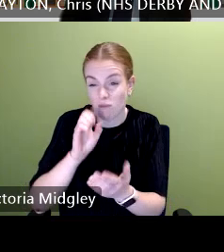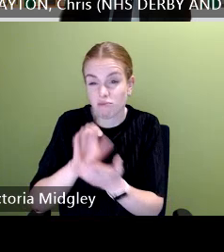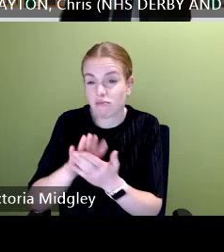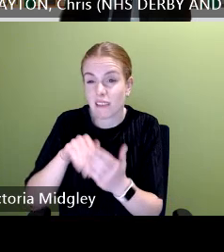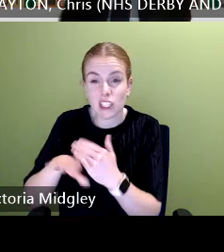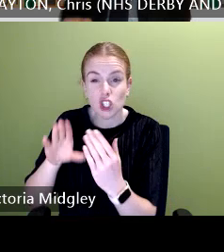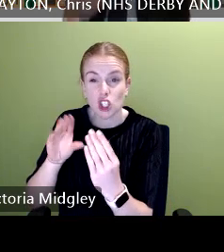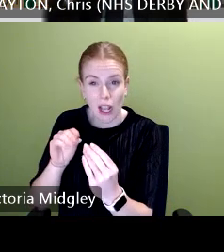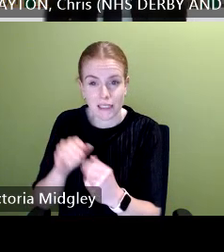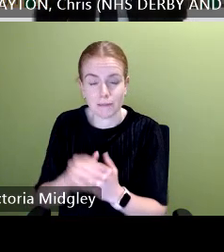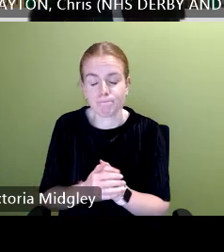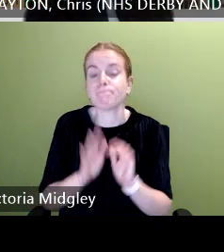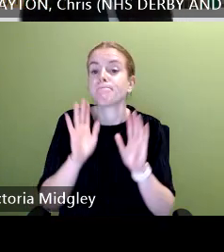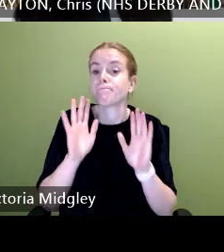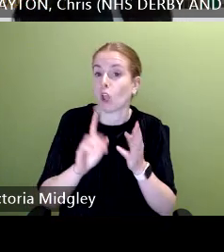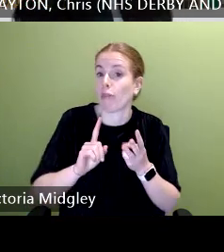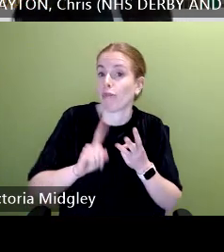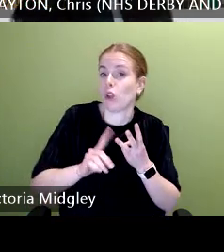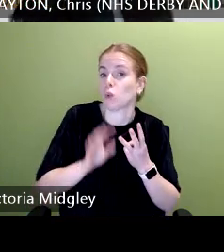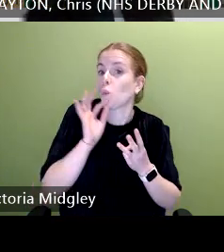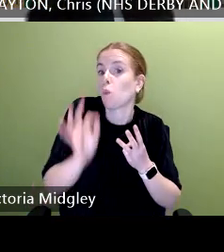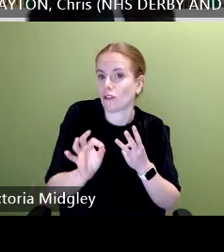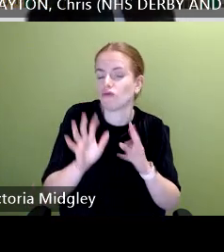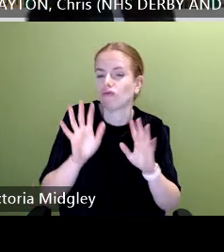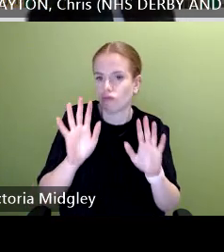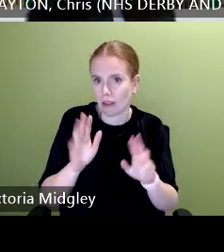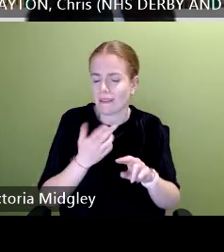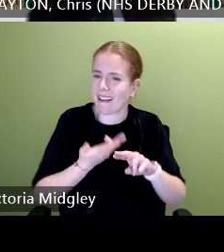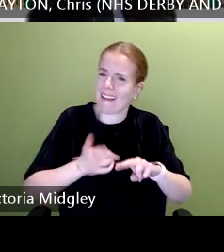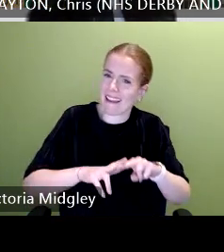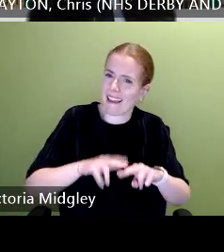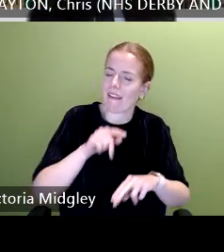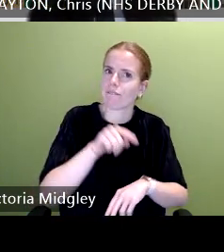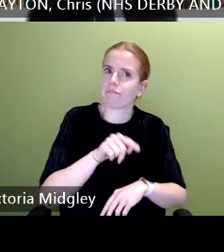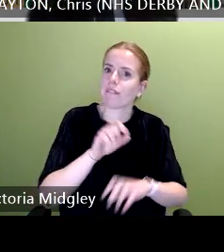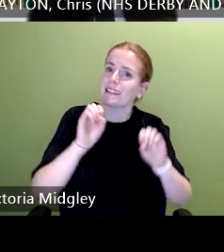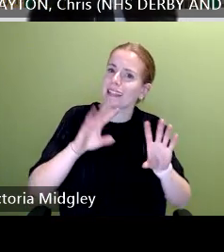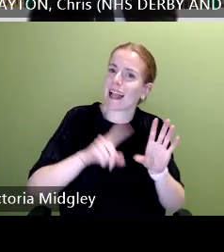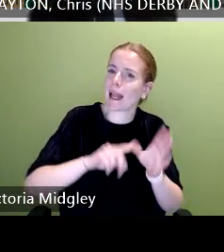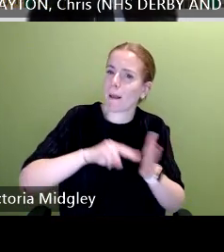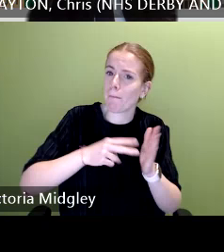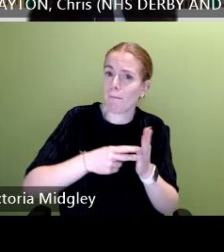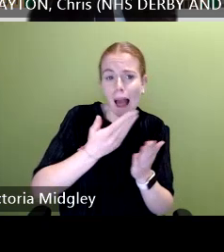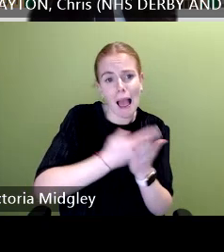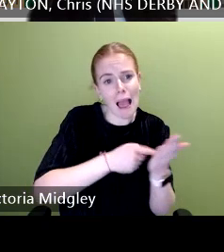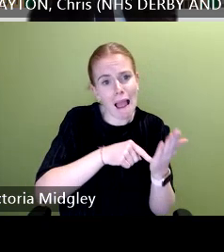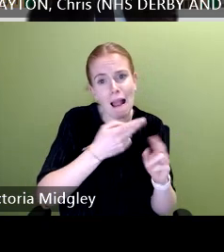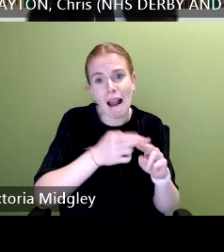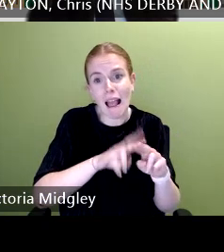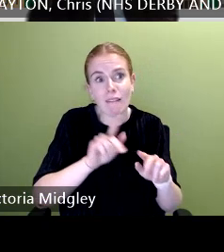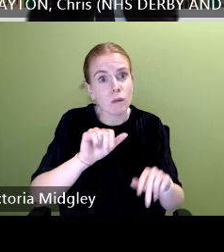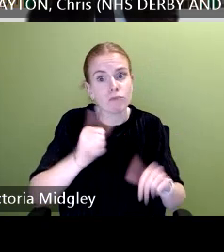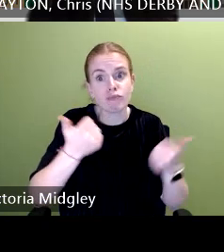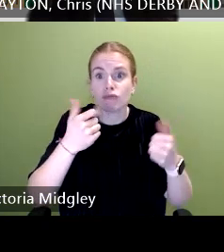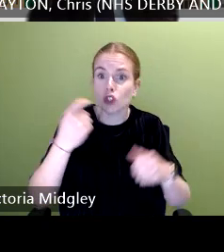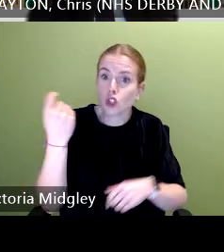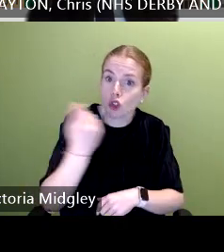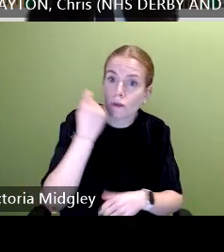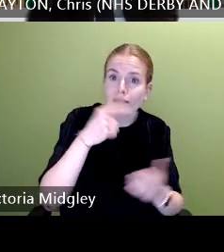plan is a success, what will be the same? So it's probably like the positive aspects, just thinking about your different journeys that you might have had.